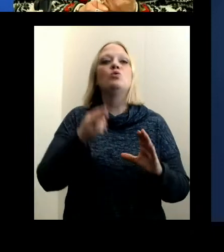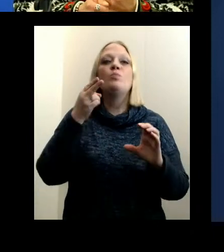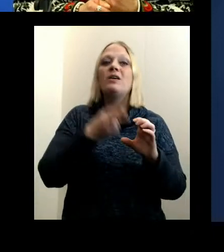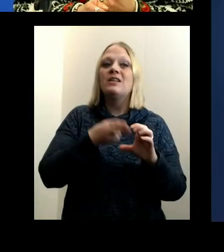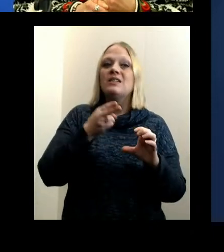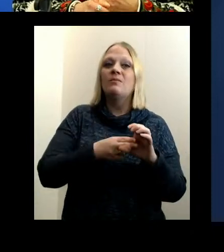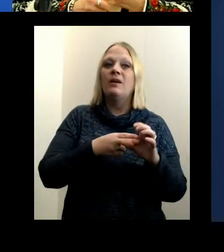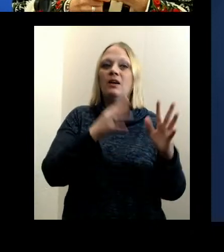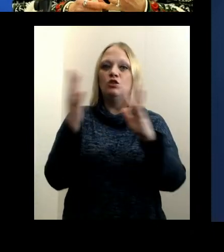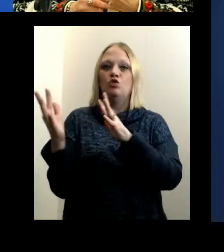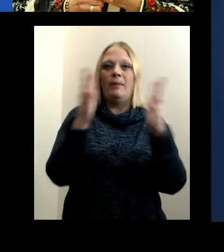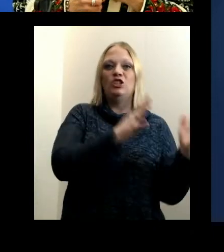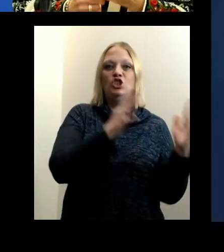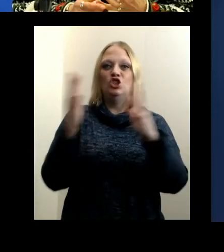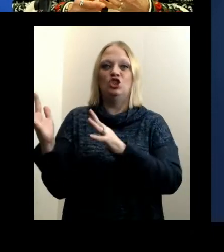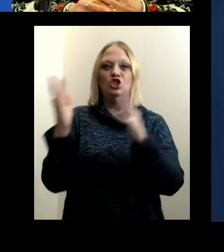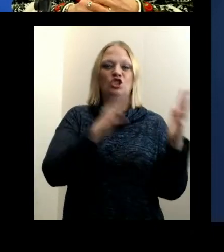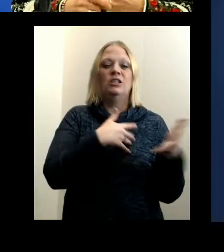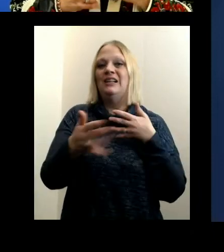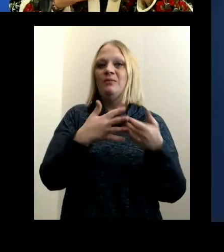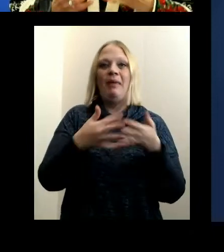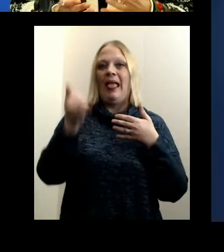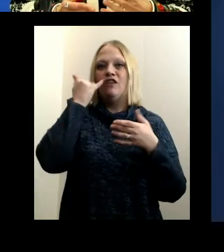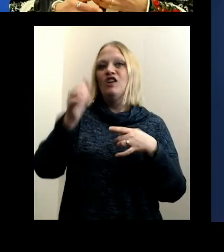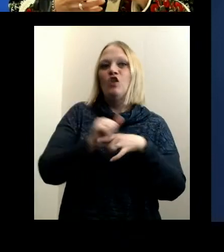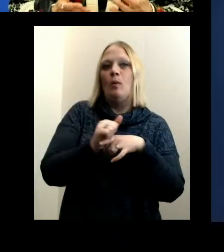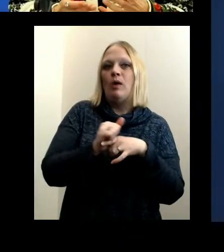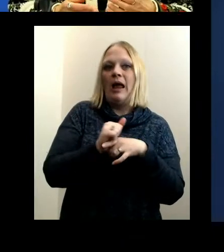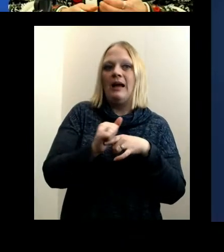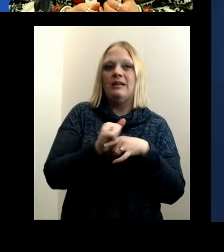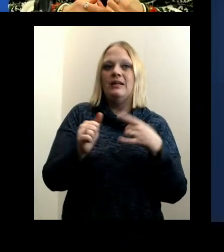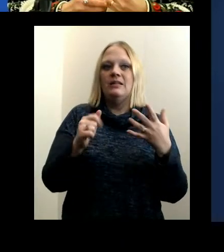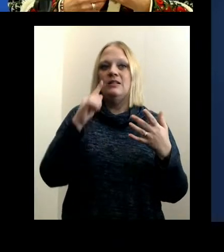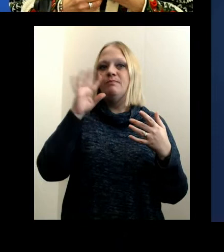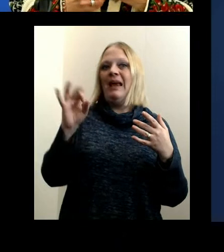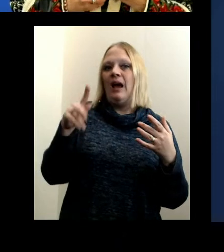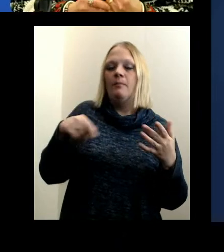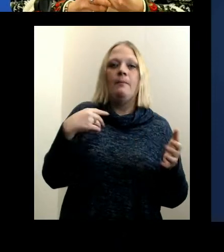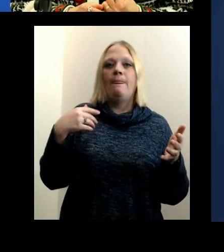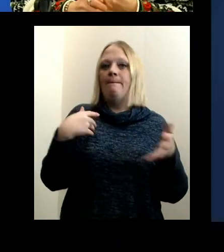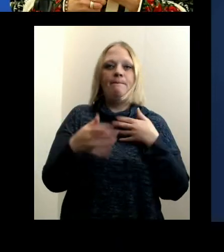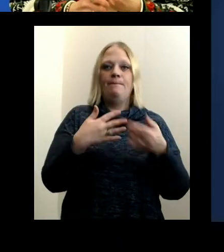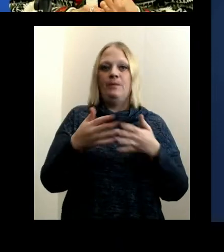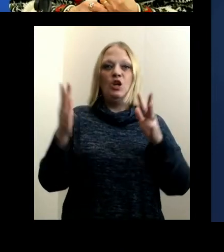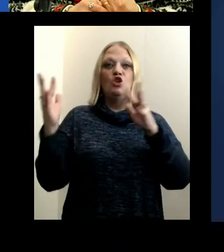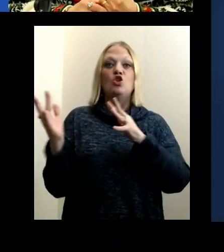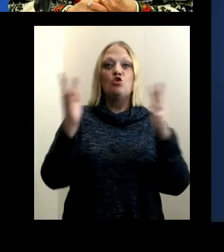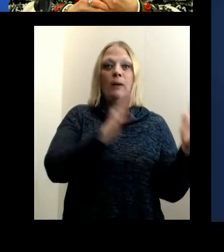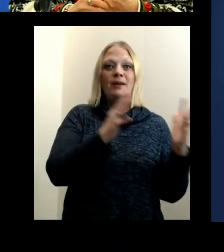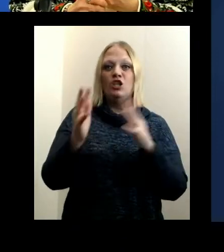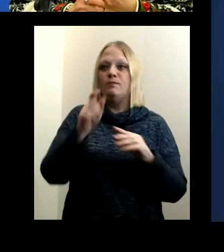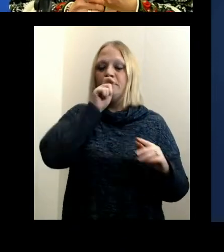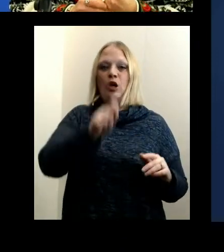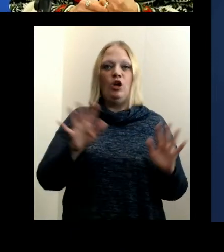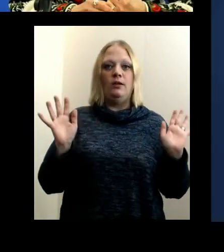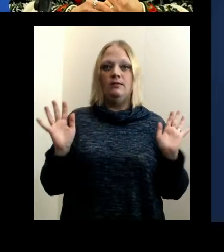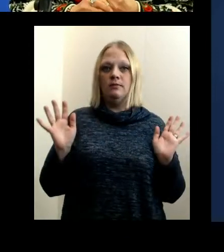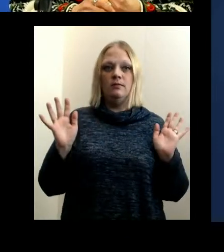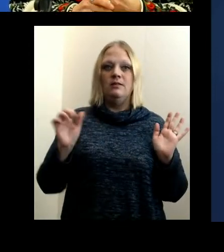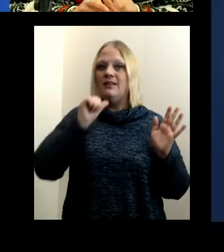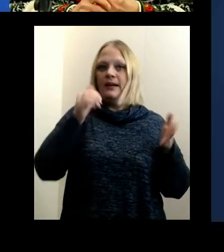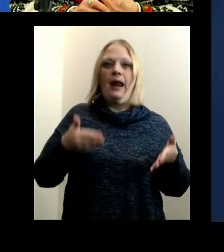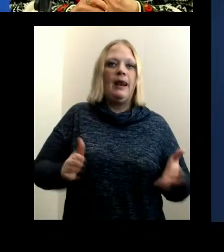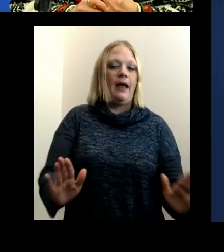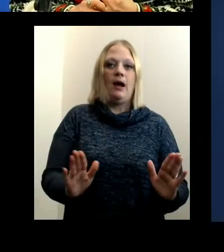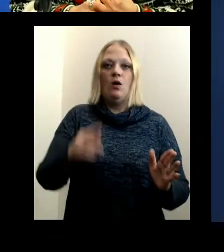in scrimmages, even if they're for practice or for pickup. Regardless, a scrimmage is a scrimmage, and those are not